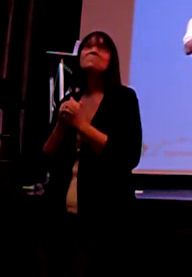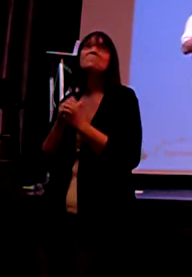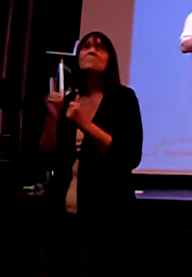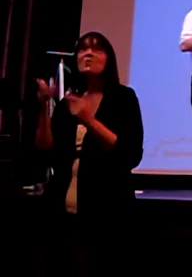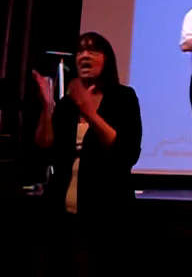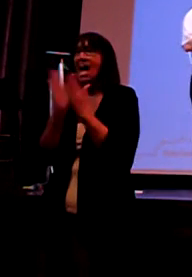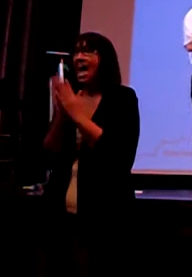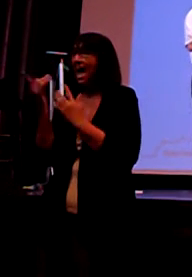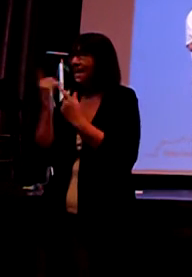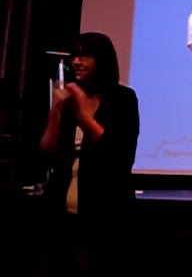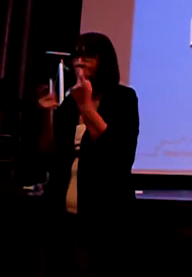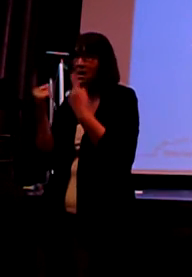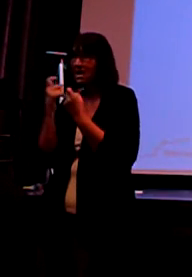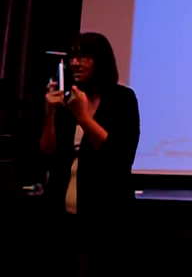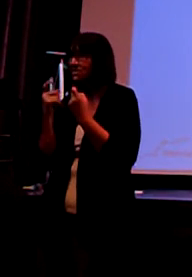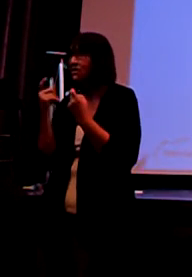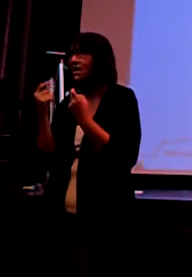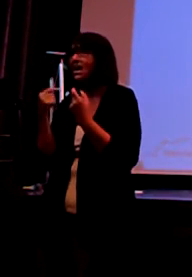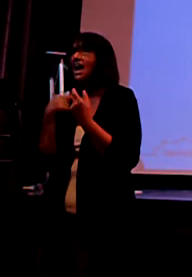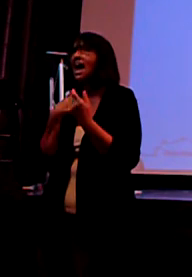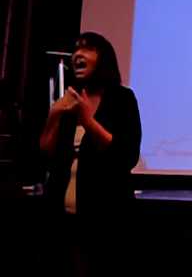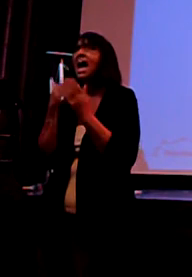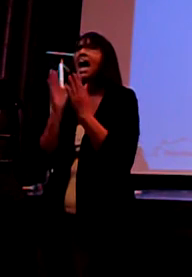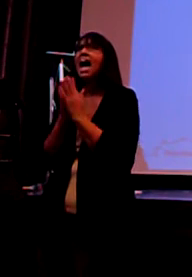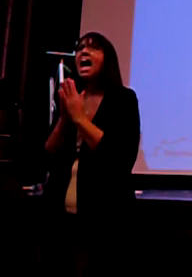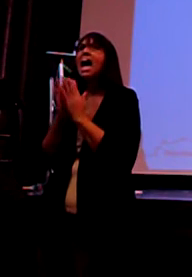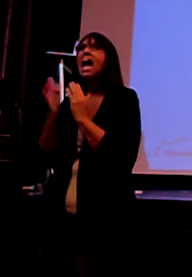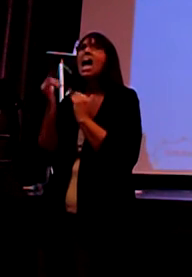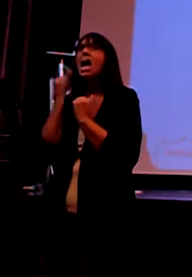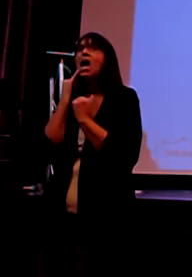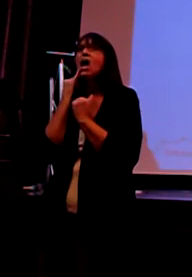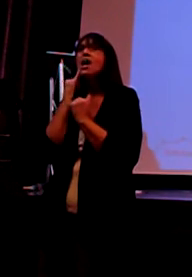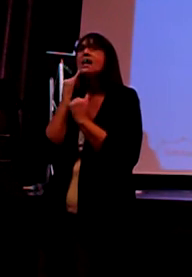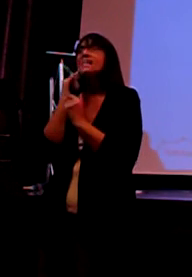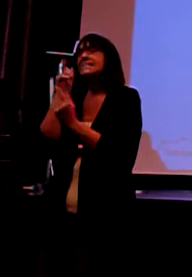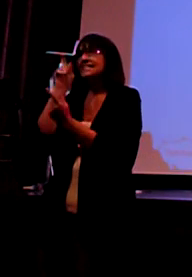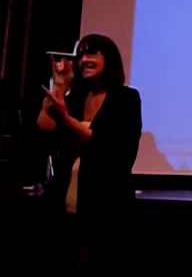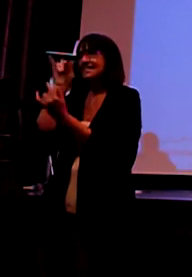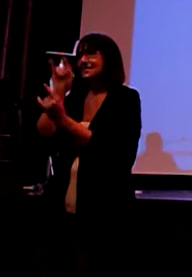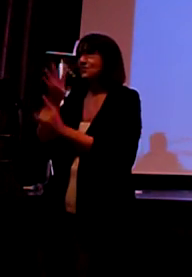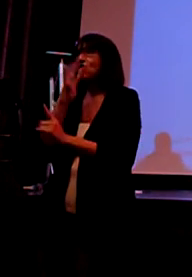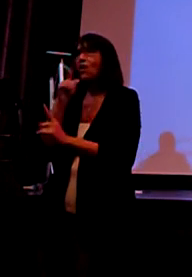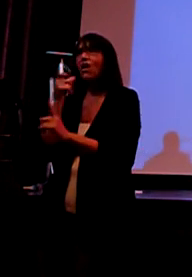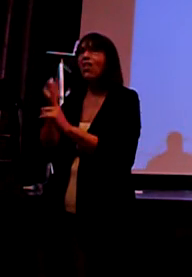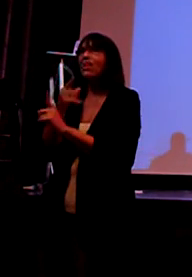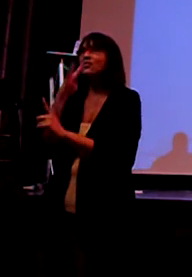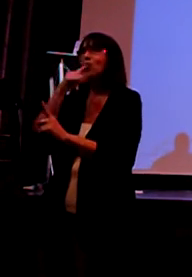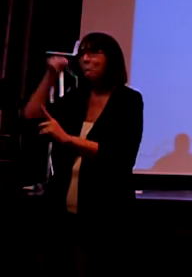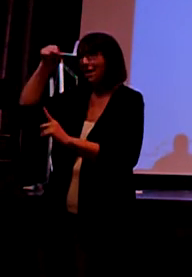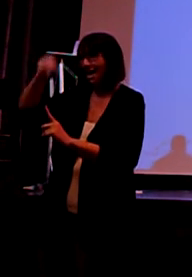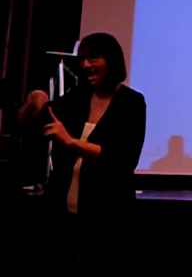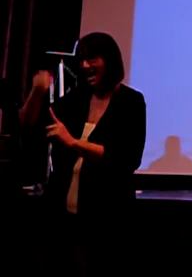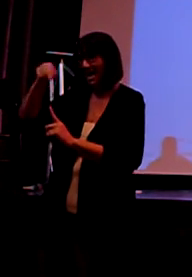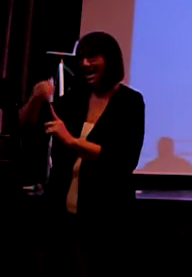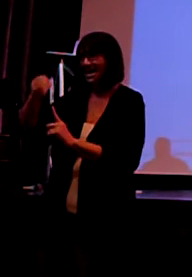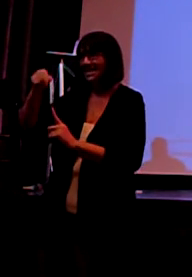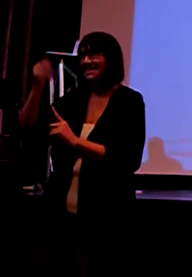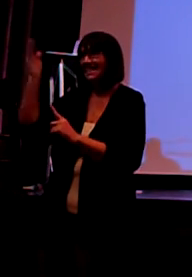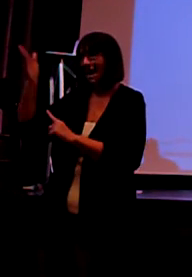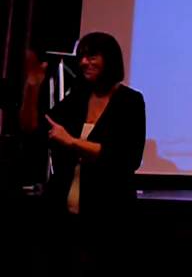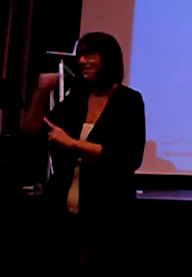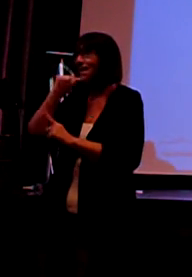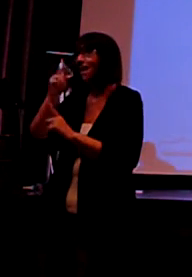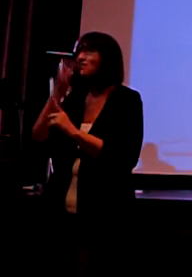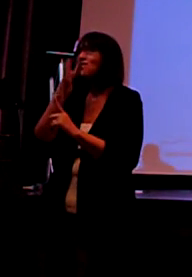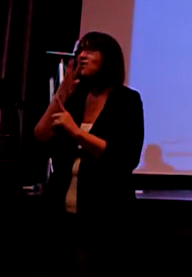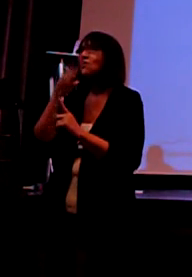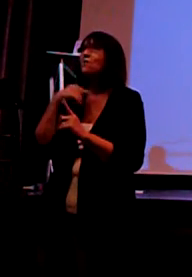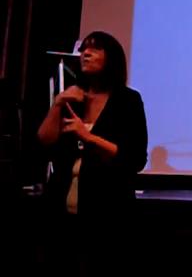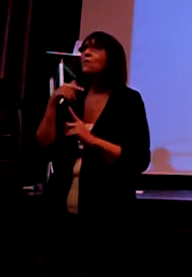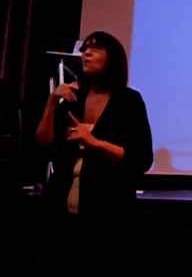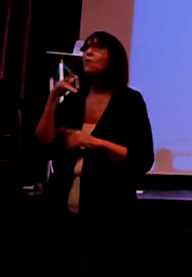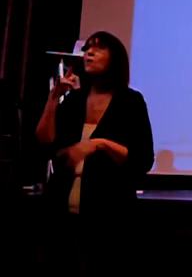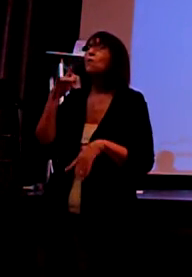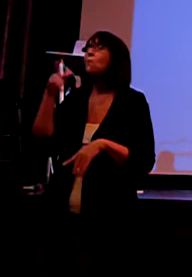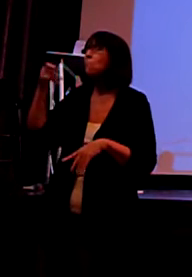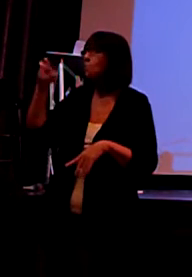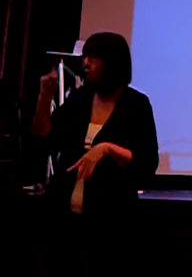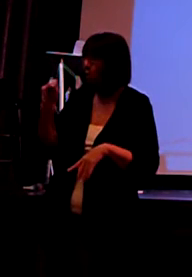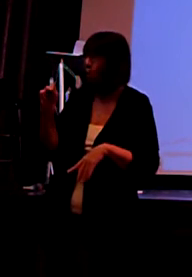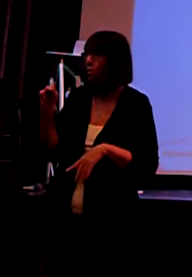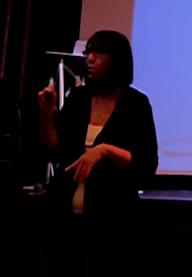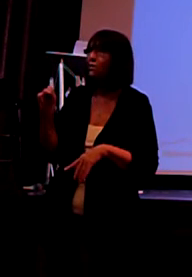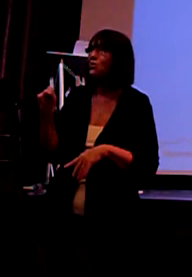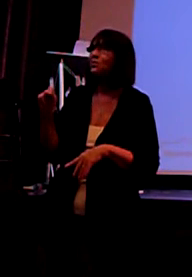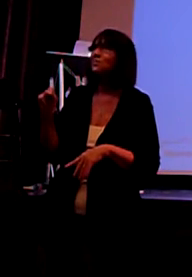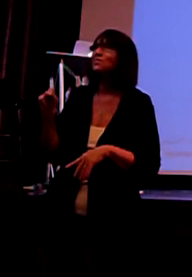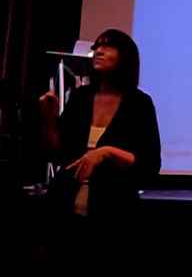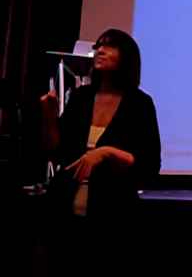ask questions. And I kindly ask you that you stick to the subject about the porch that we have been to or that we're going